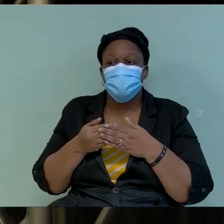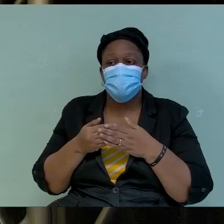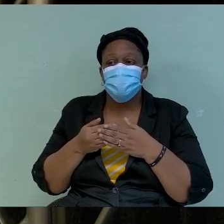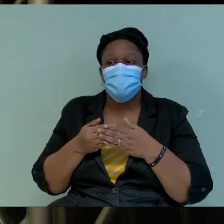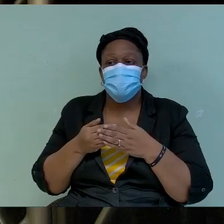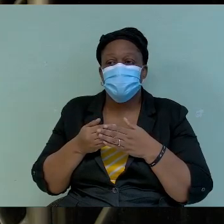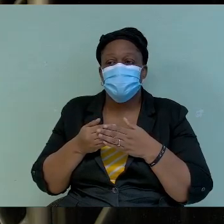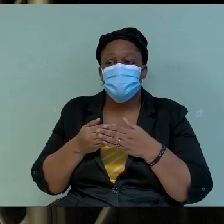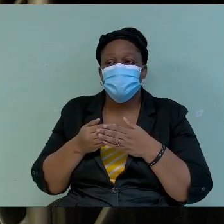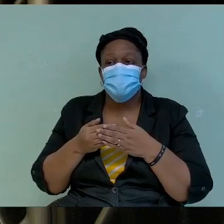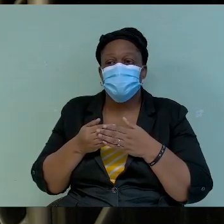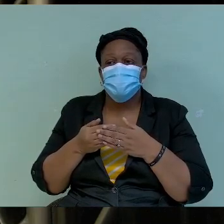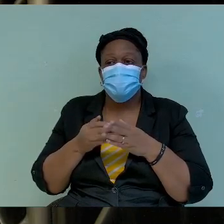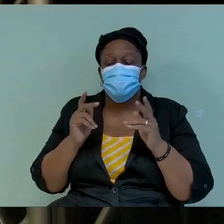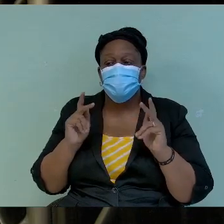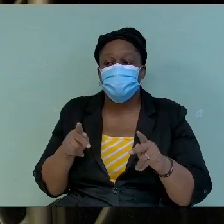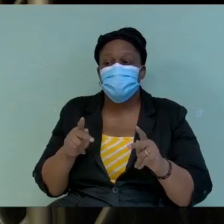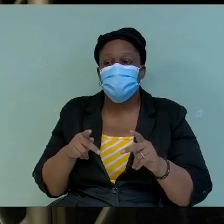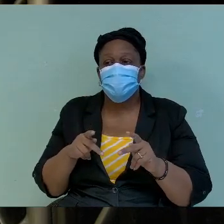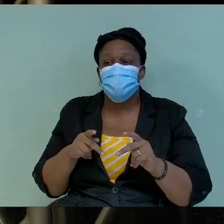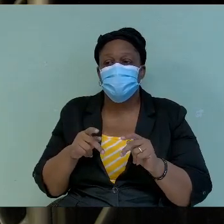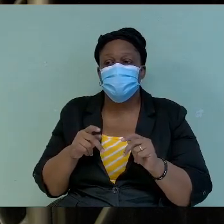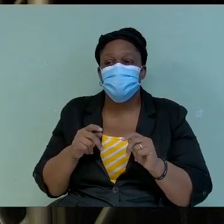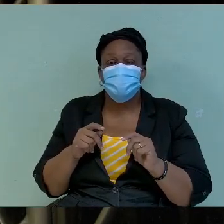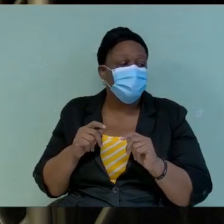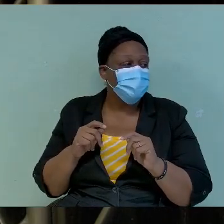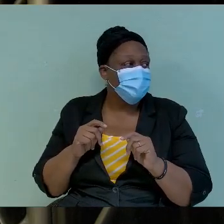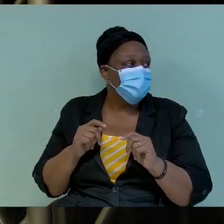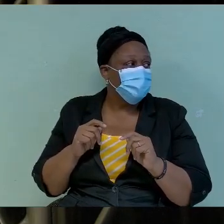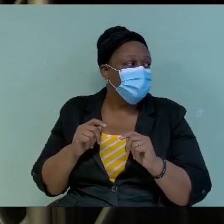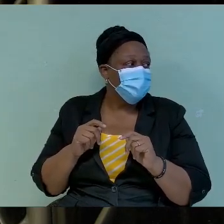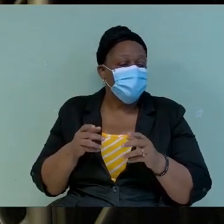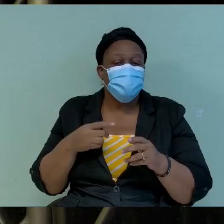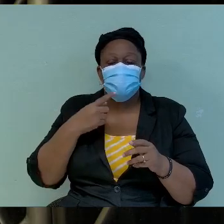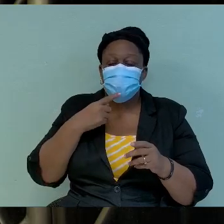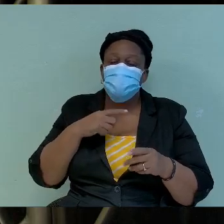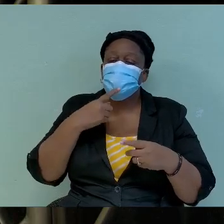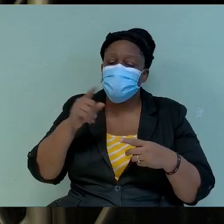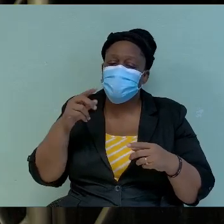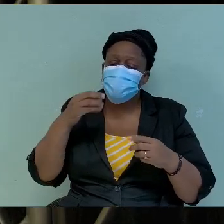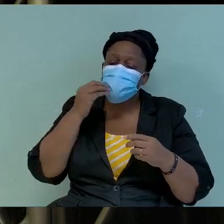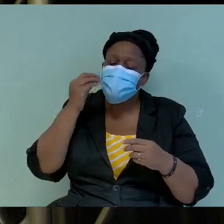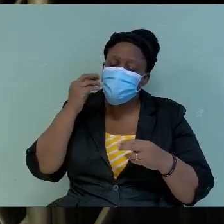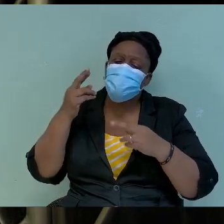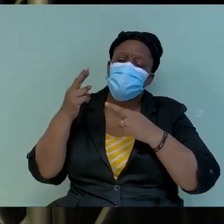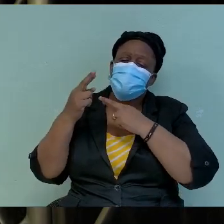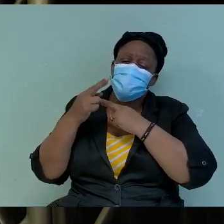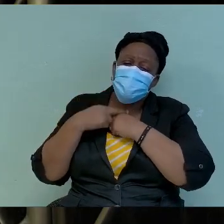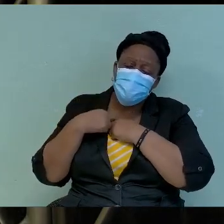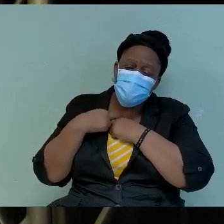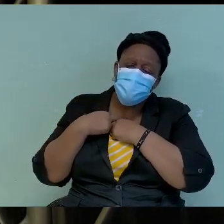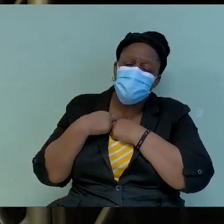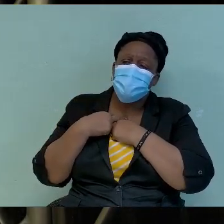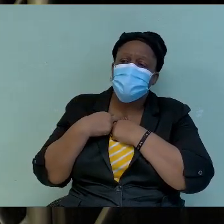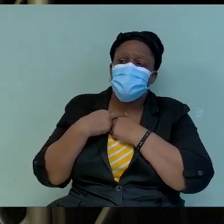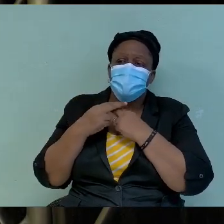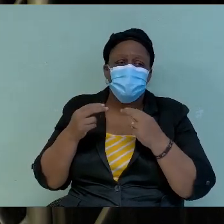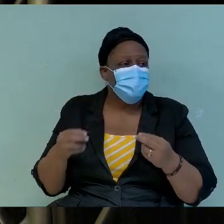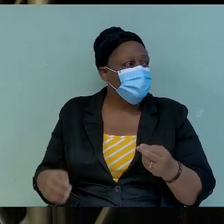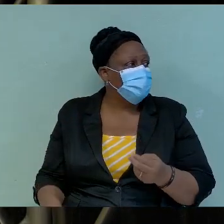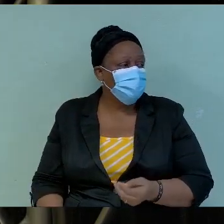to rest. But when you are in war, there's very little time to rest. However, I was scolded yesterday by my big